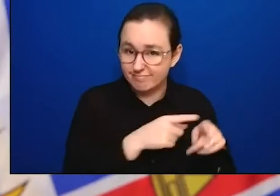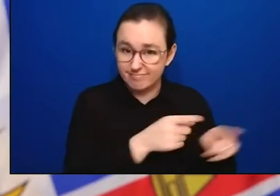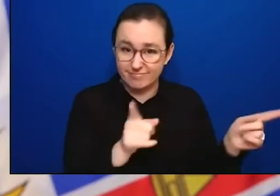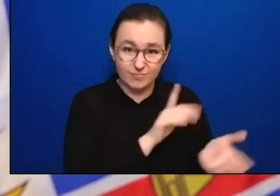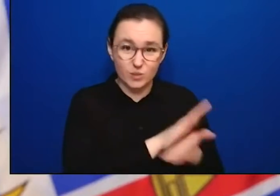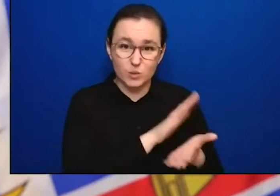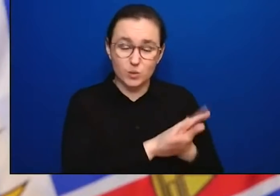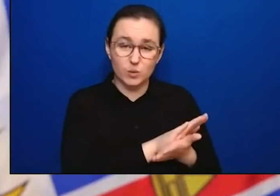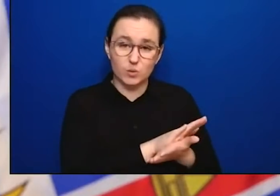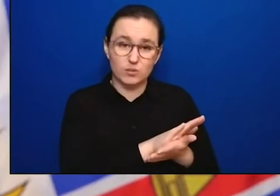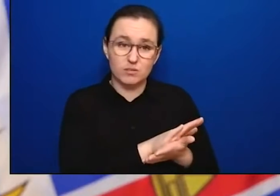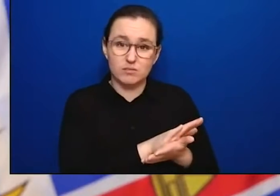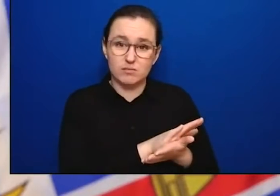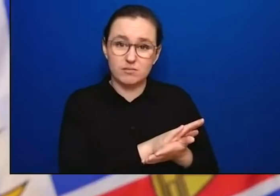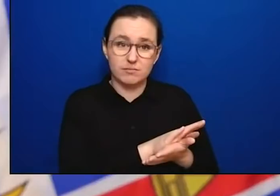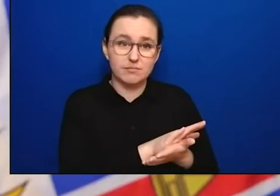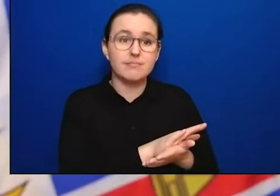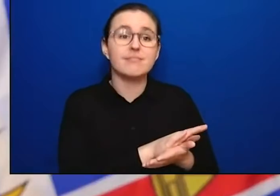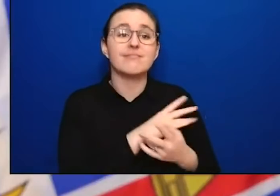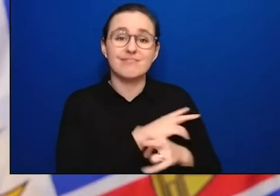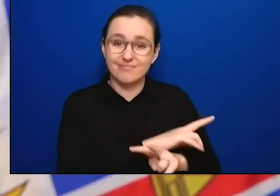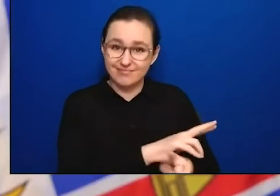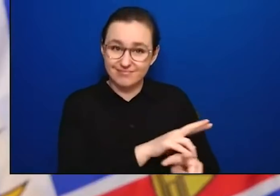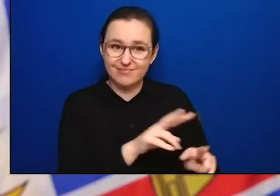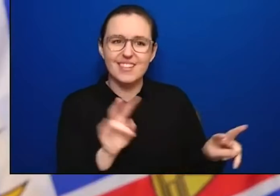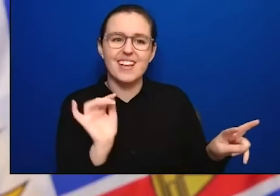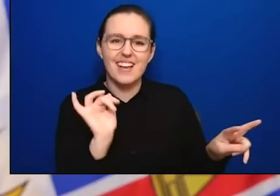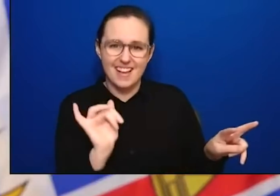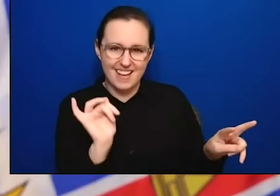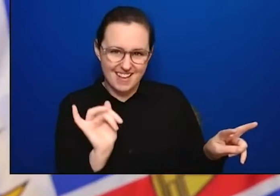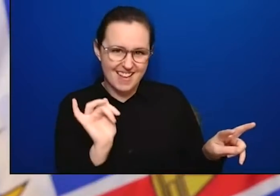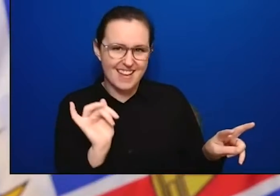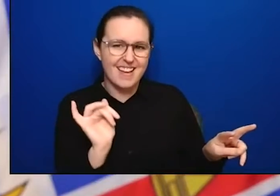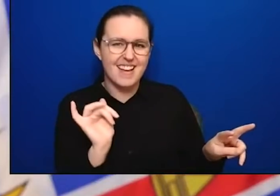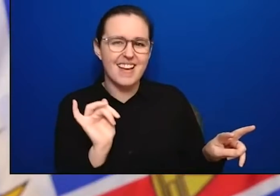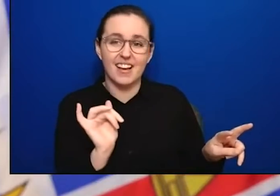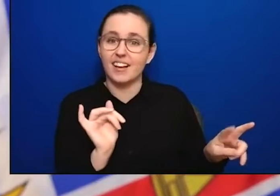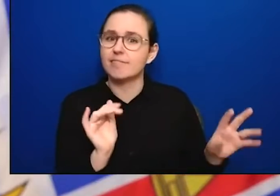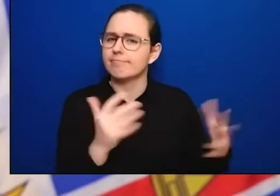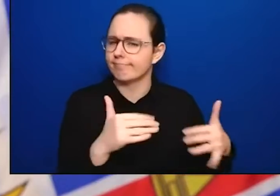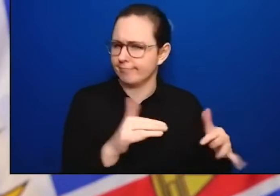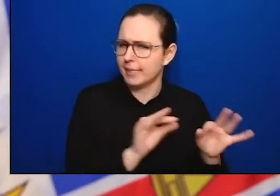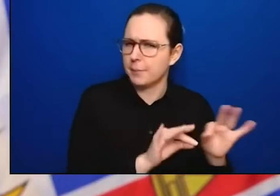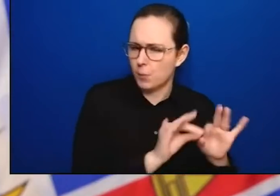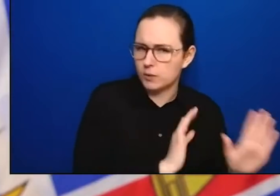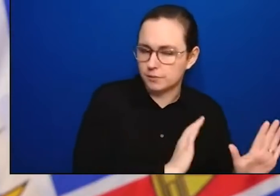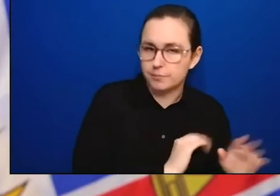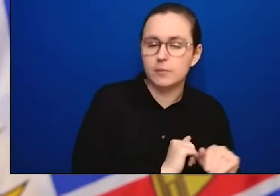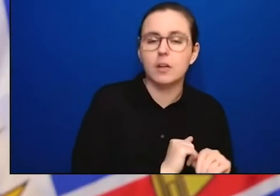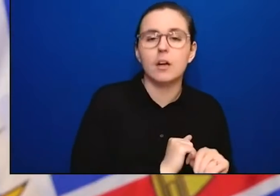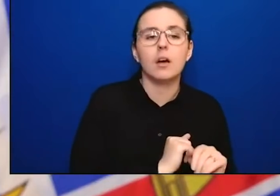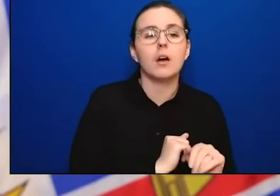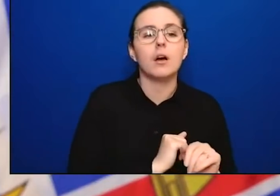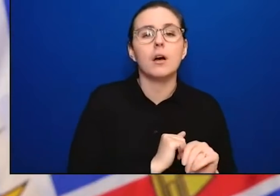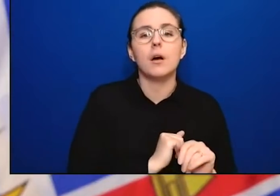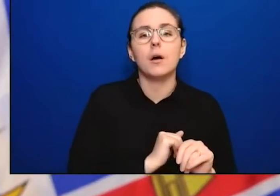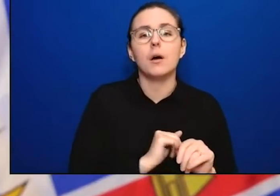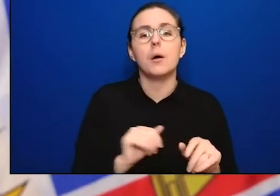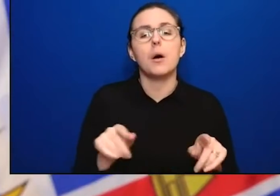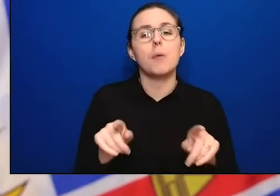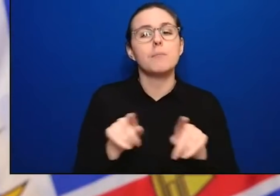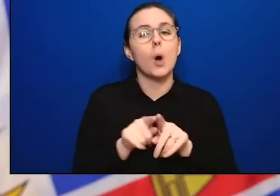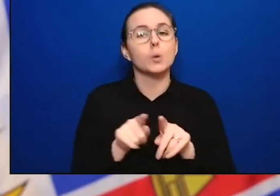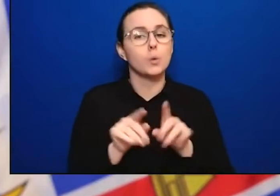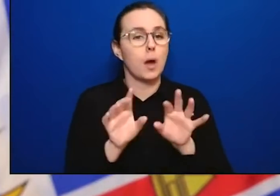in schools based on what we were seeing in those schools, based on what we were seeing as being more and more important